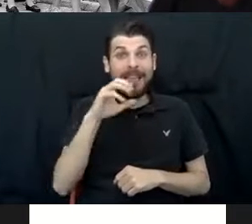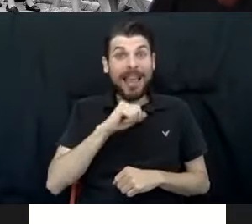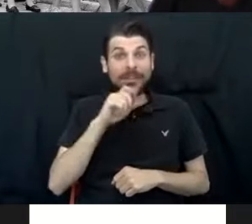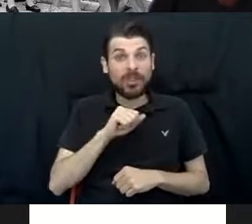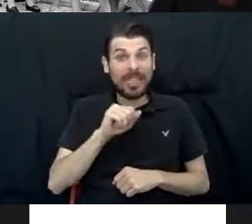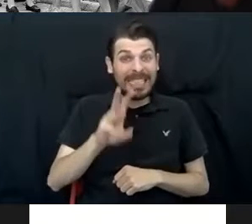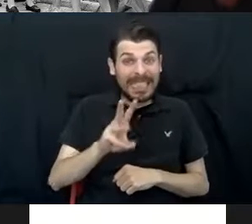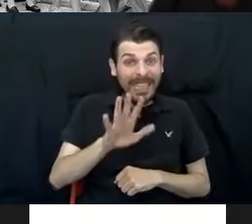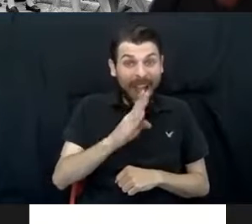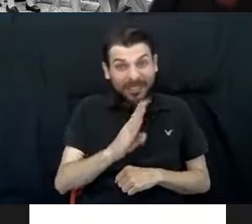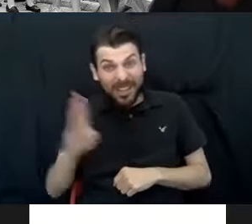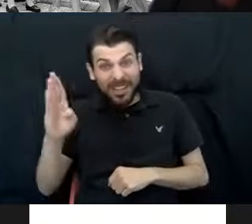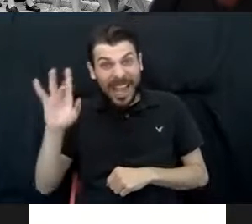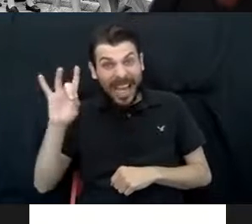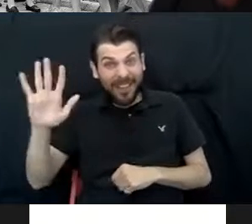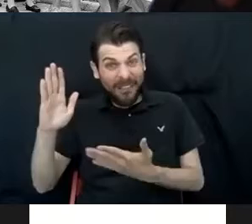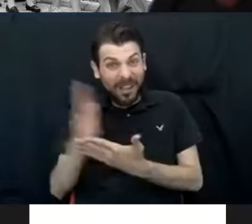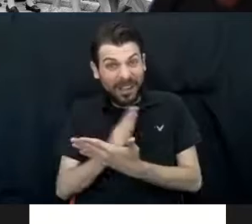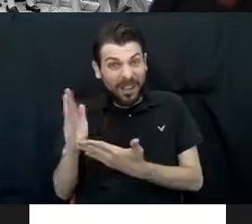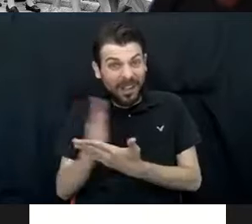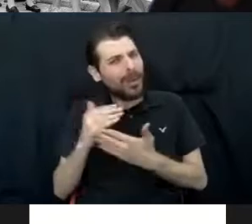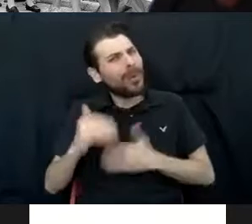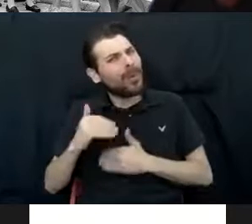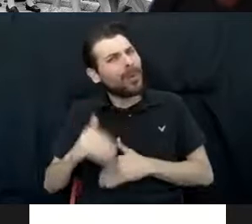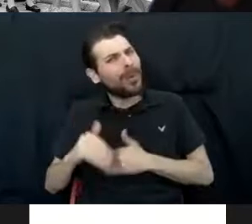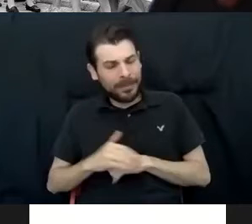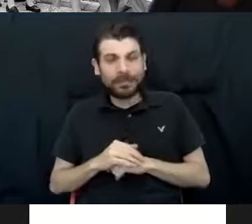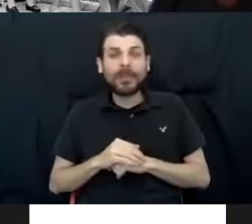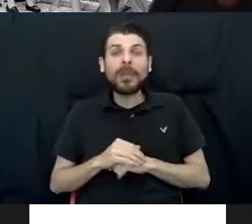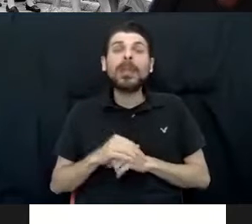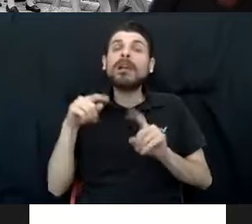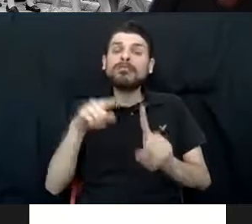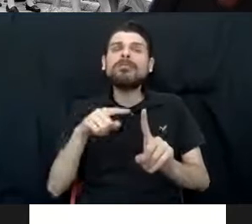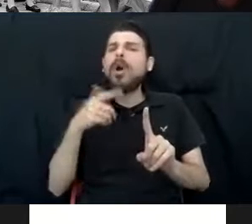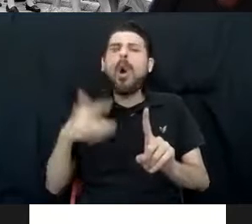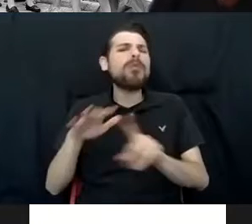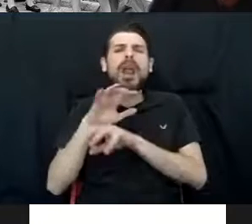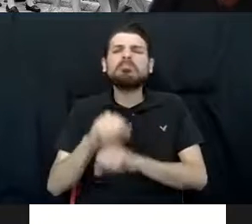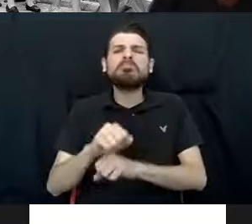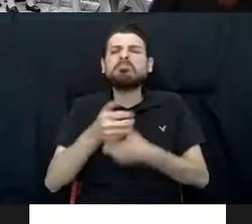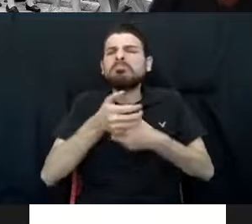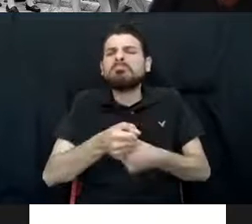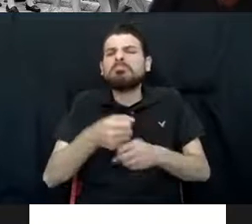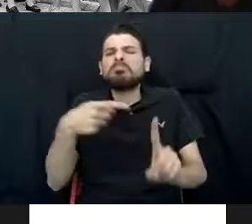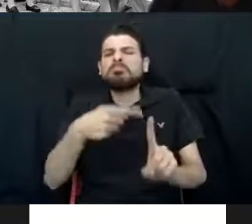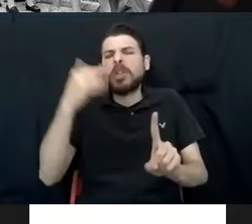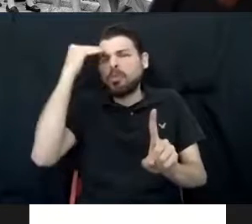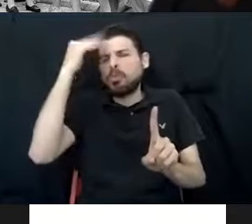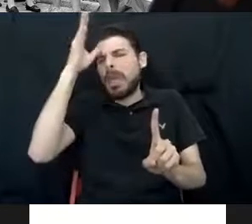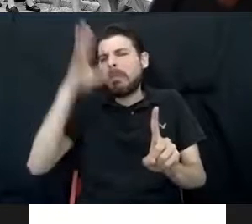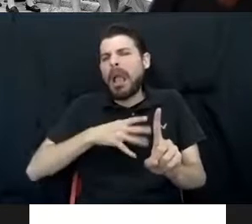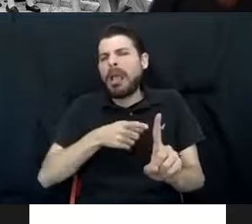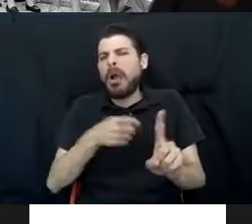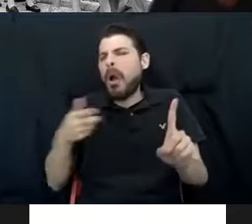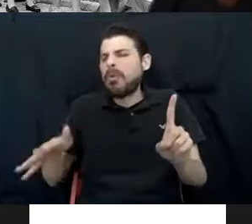to 85, knew the white man and his ways. They knew him because they had lived with